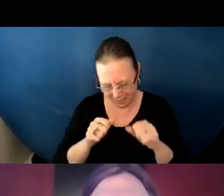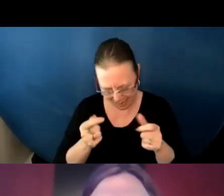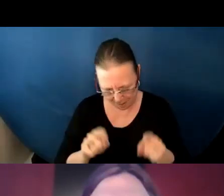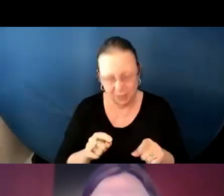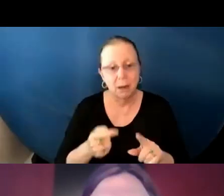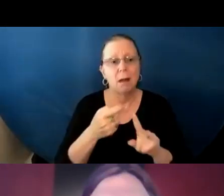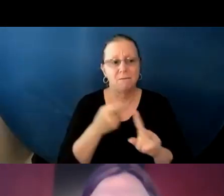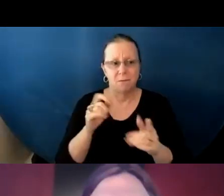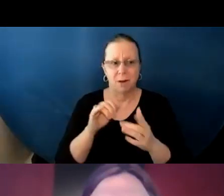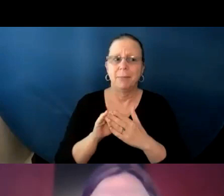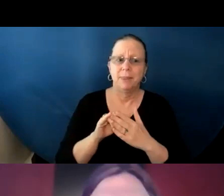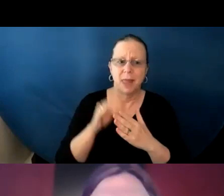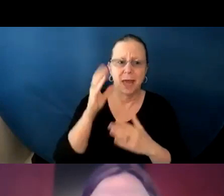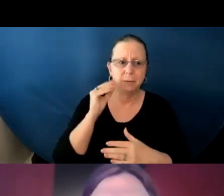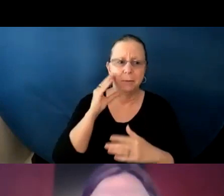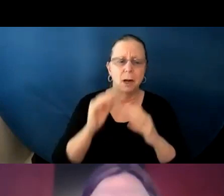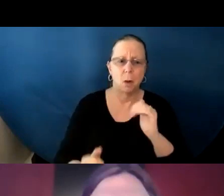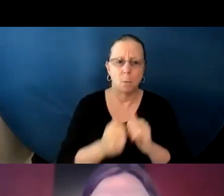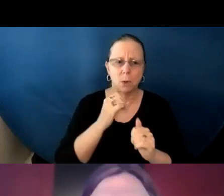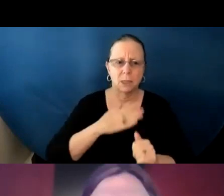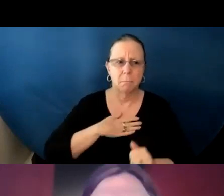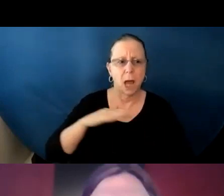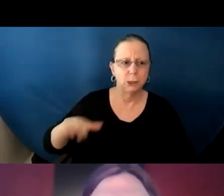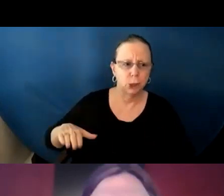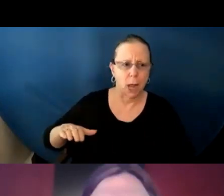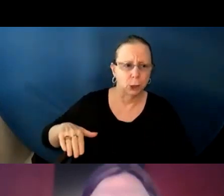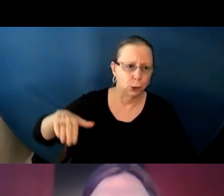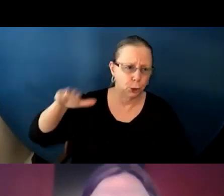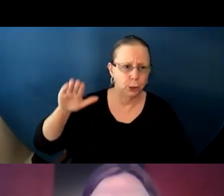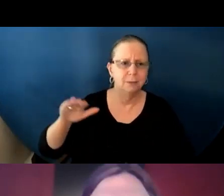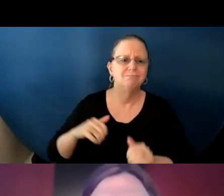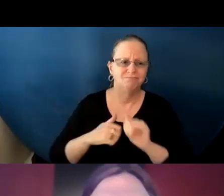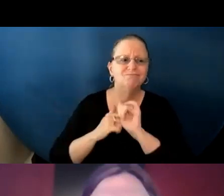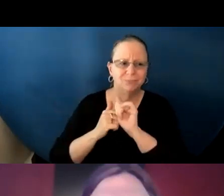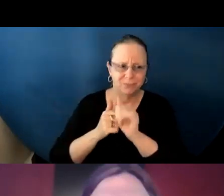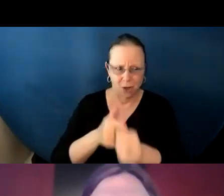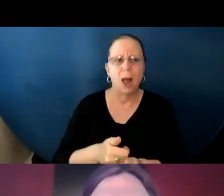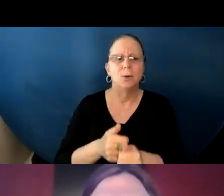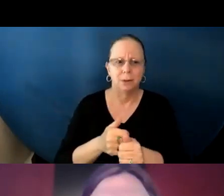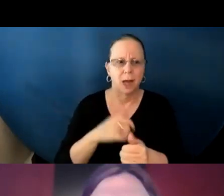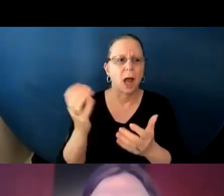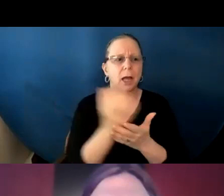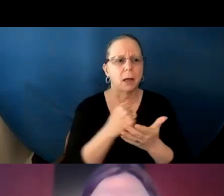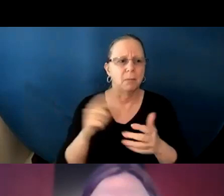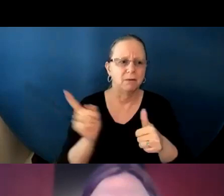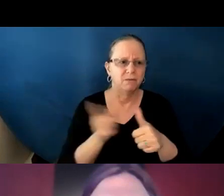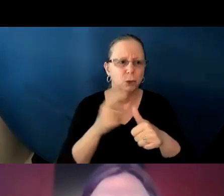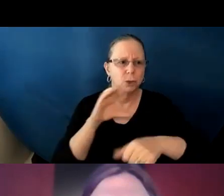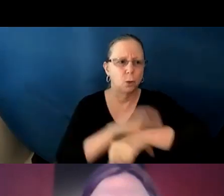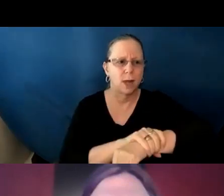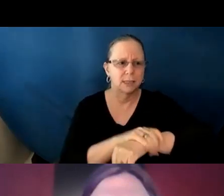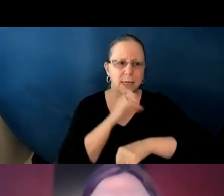From that experience, most of my childhood followed suit. I got my first arrest at 11 years